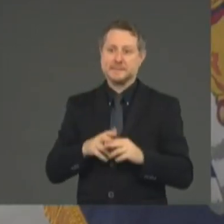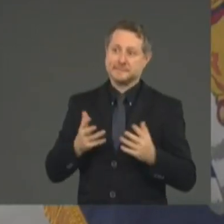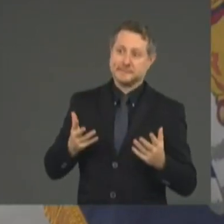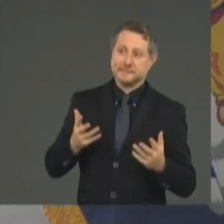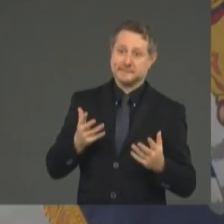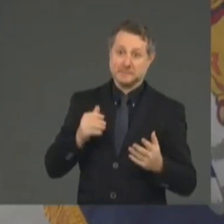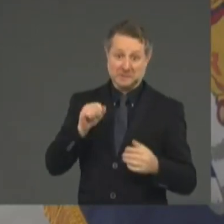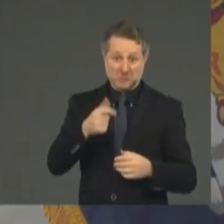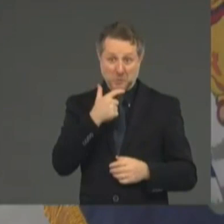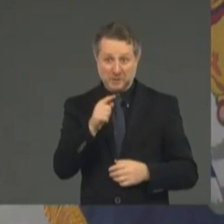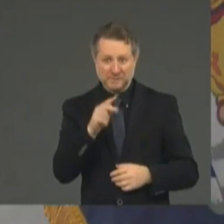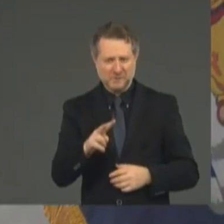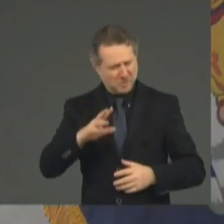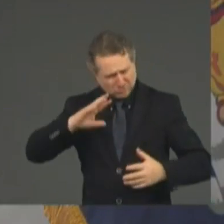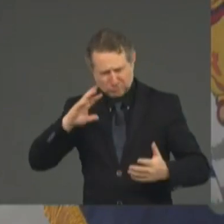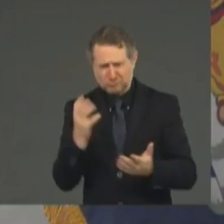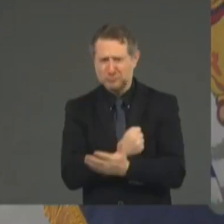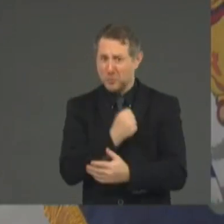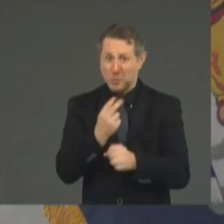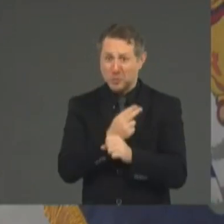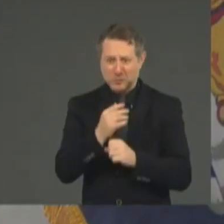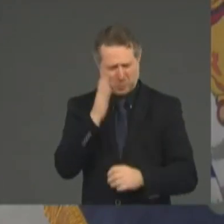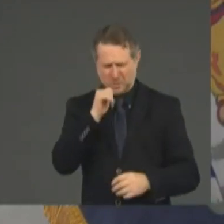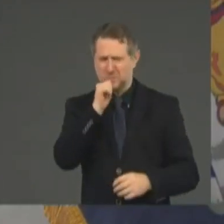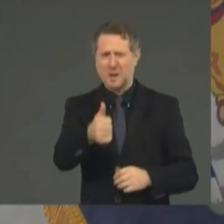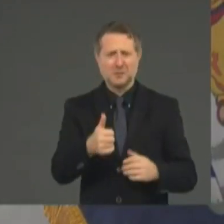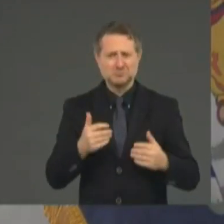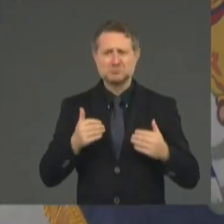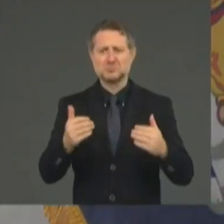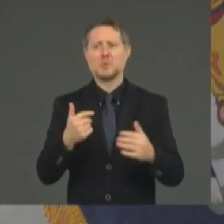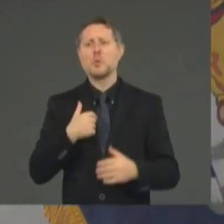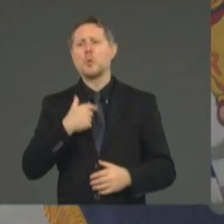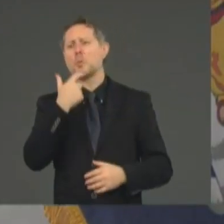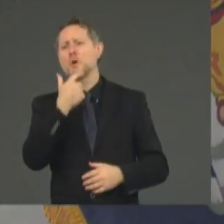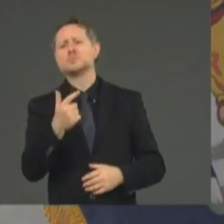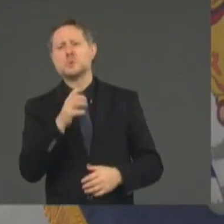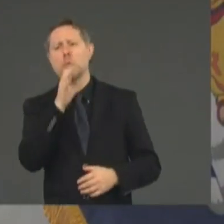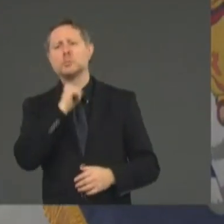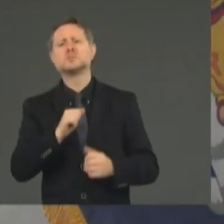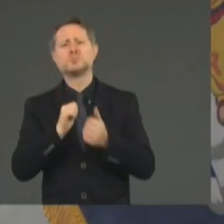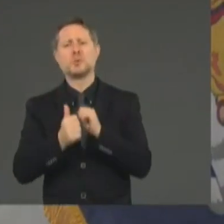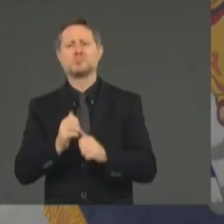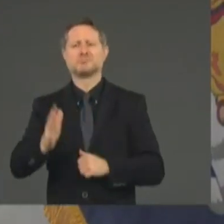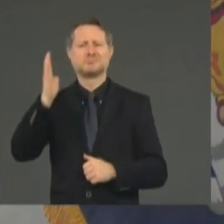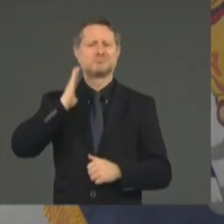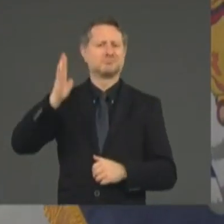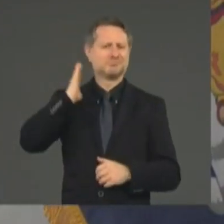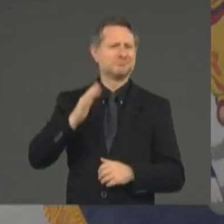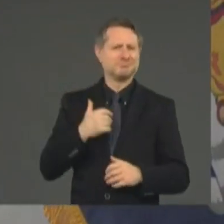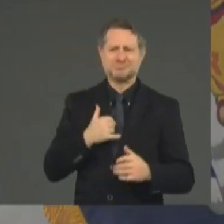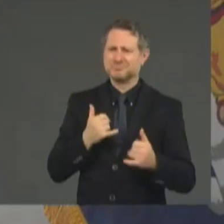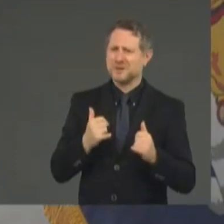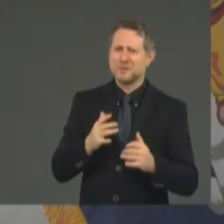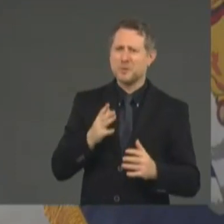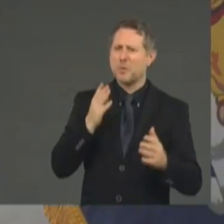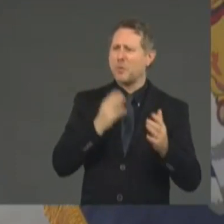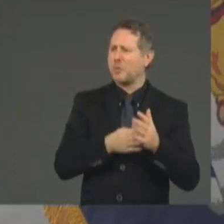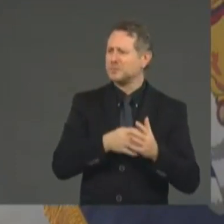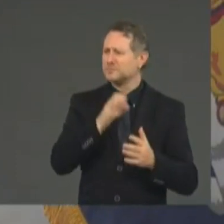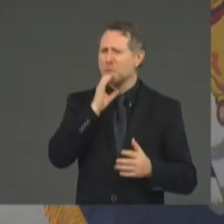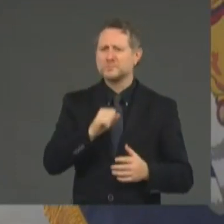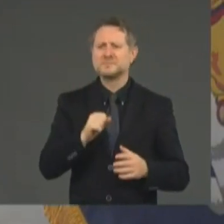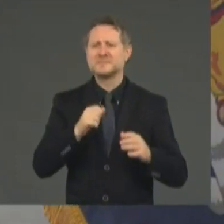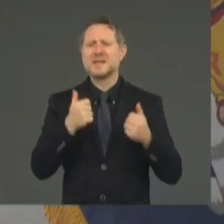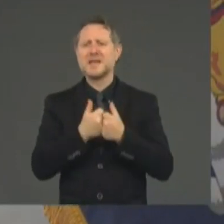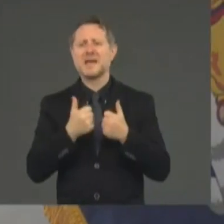watch sports, I'm watching the reruns right now of the old classic games, and